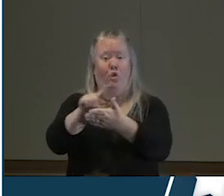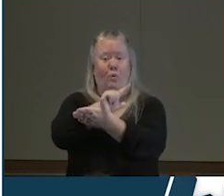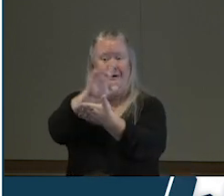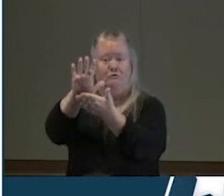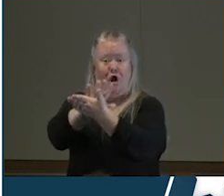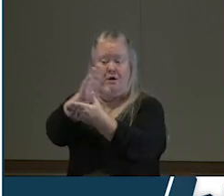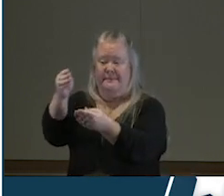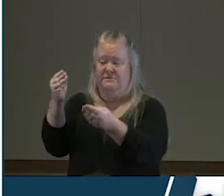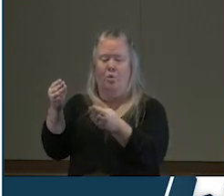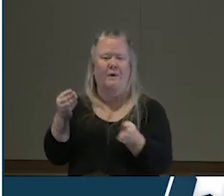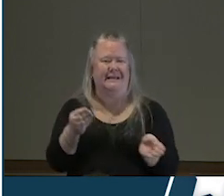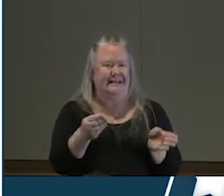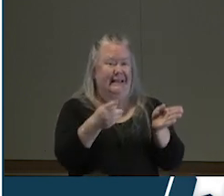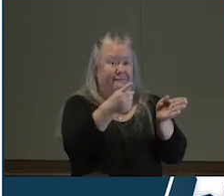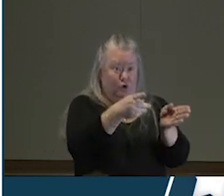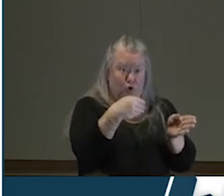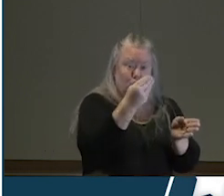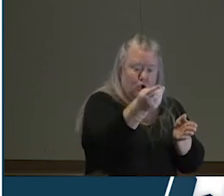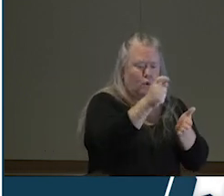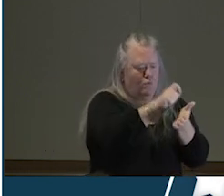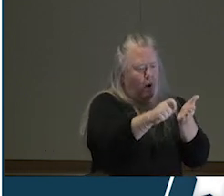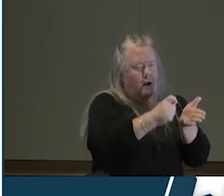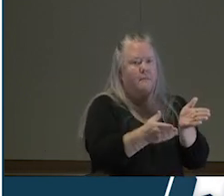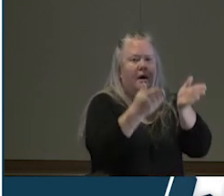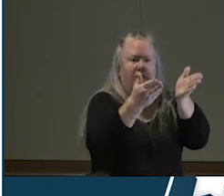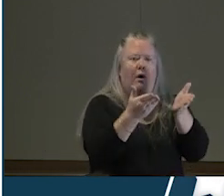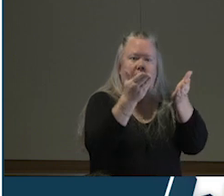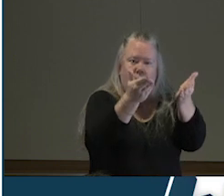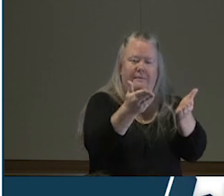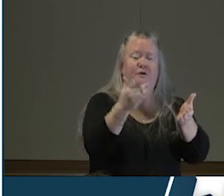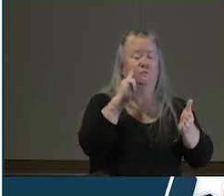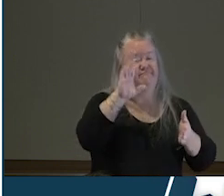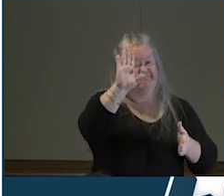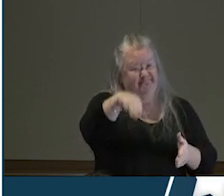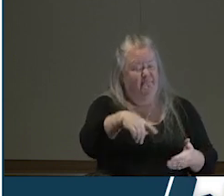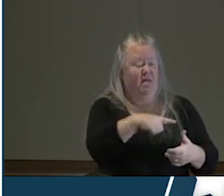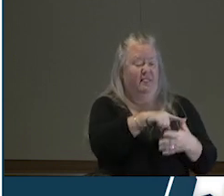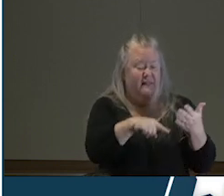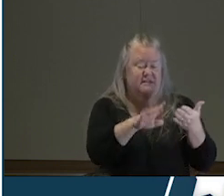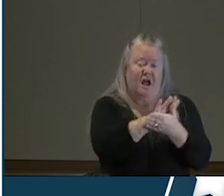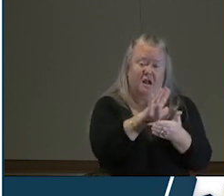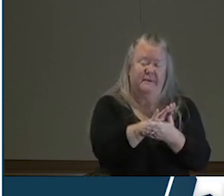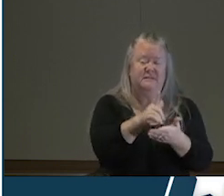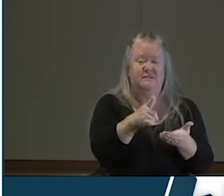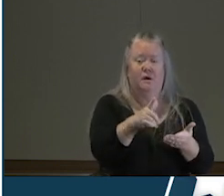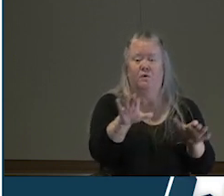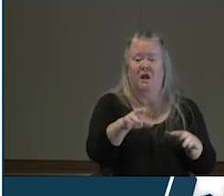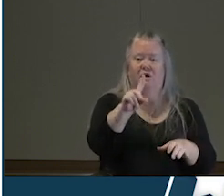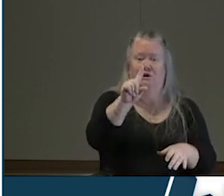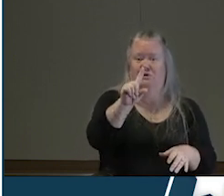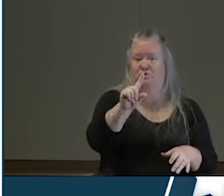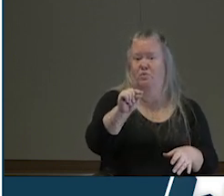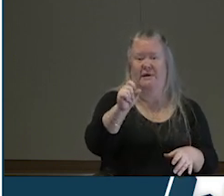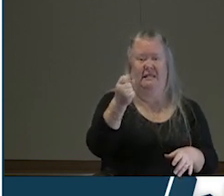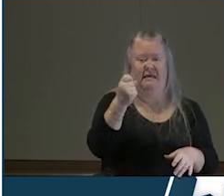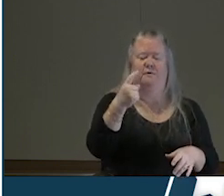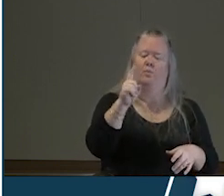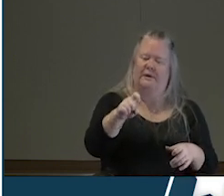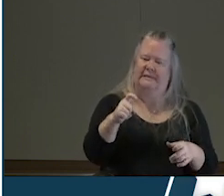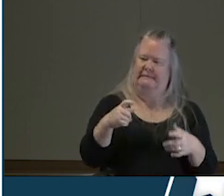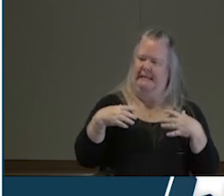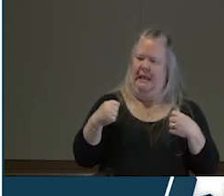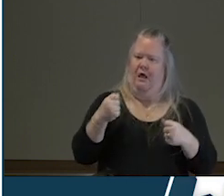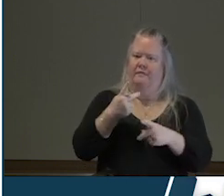so we can give you a write-up of what's going on there. Or we can say, you know what, these documents were done in 2011. We got to have the